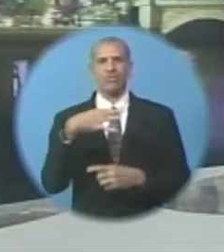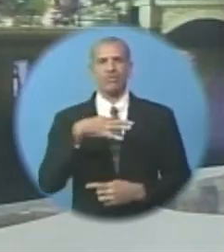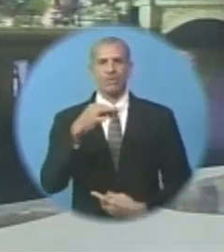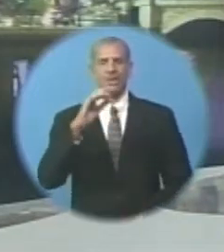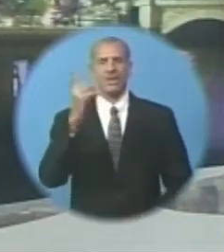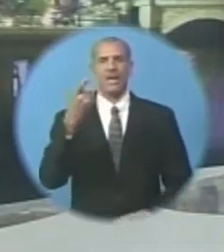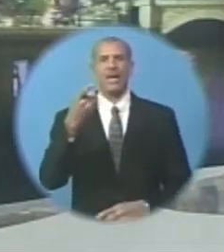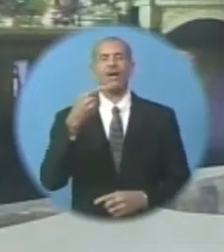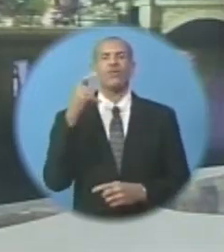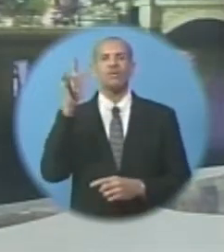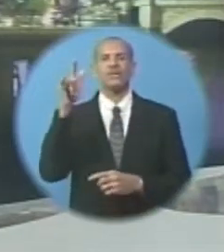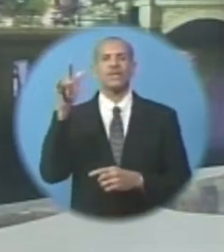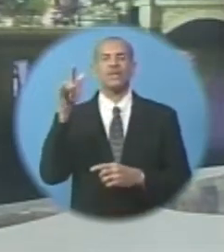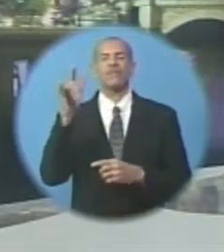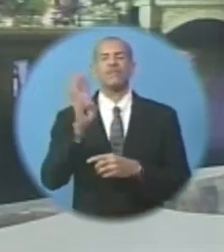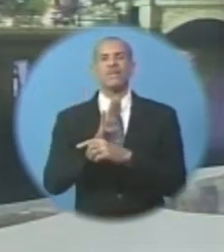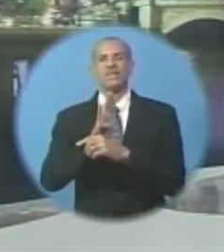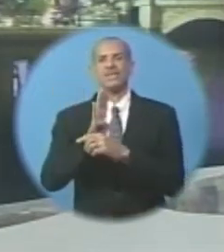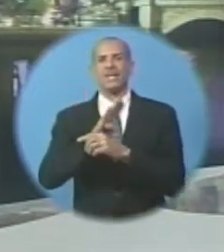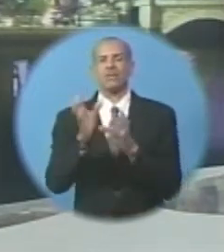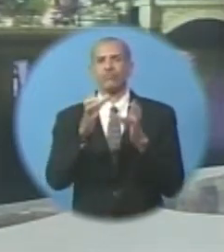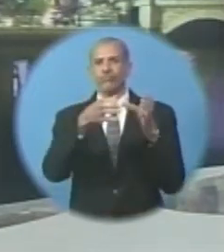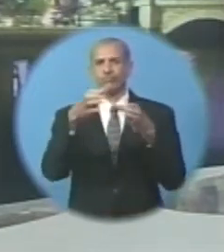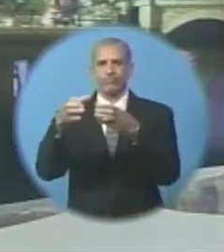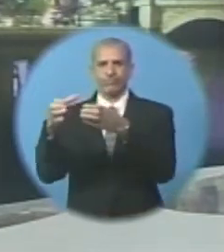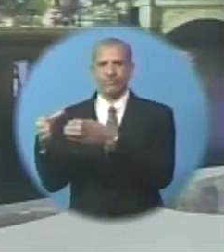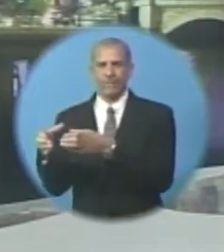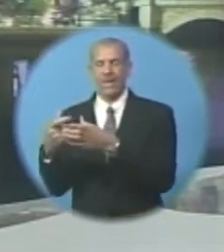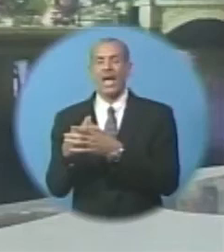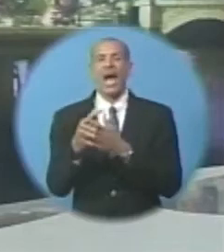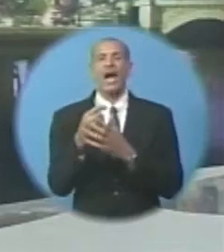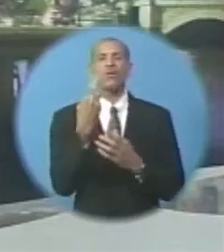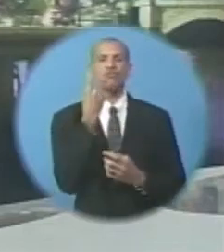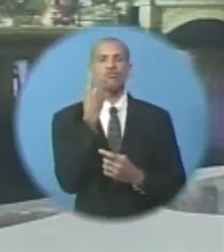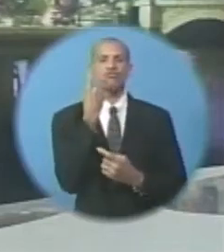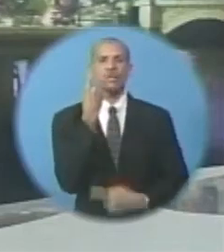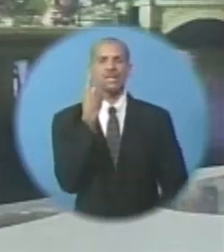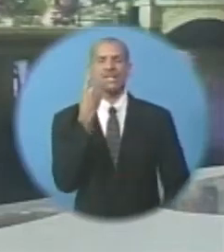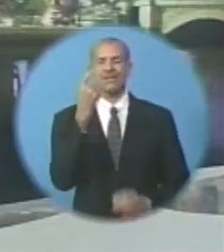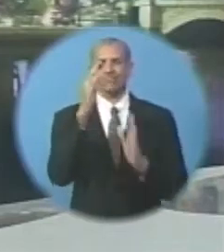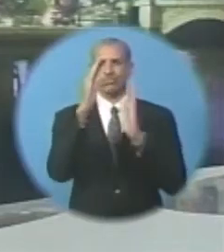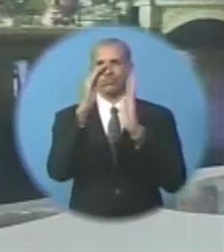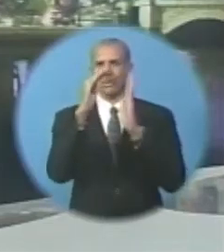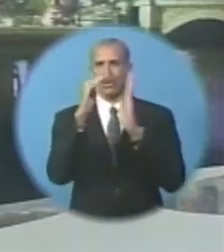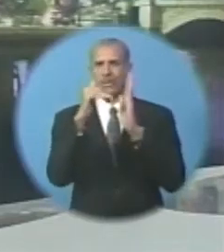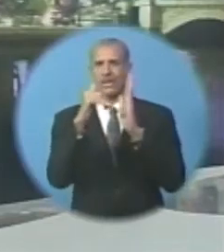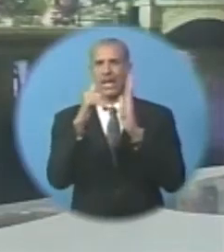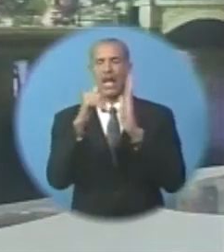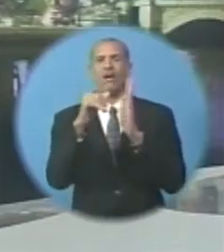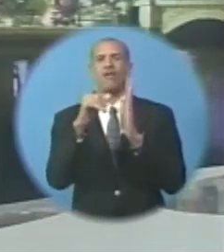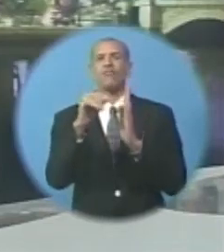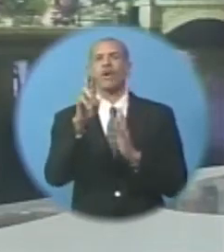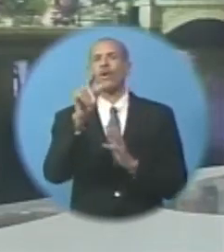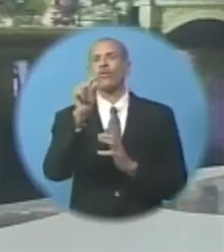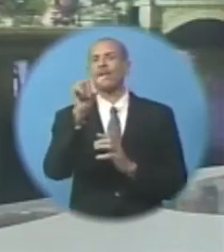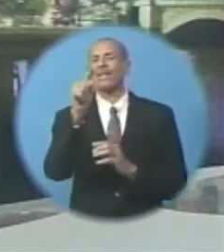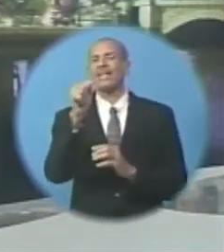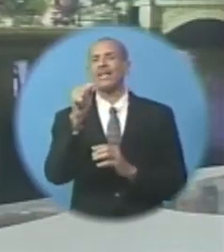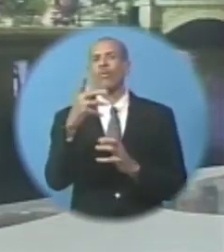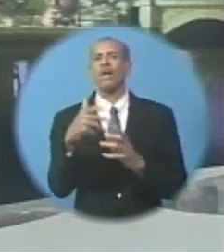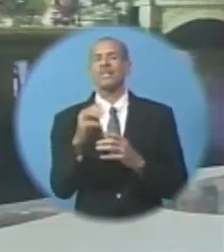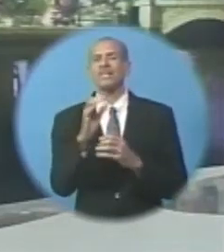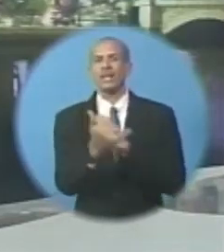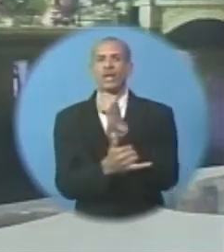direct investment in various sectors. And in the face of recent downgrades by credit rating agencies, Mr. Innes wants the country to move